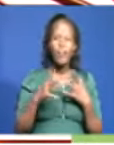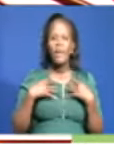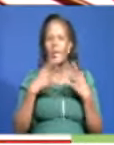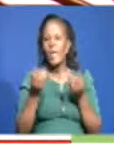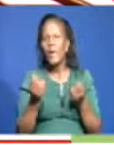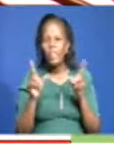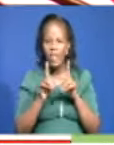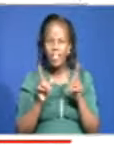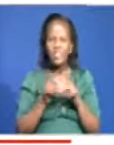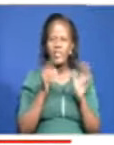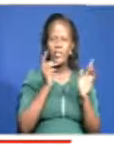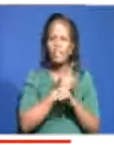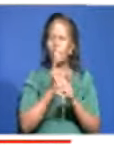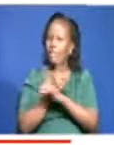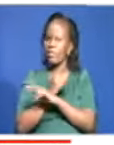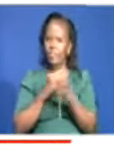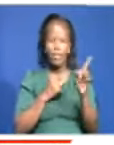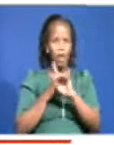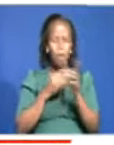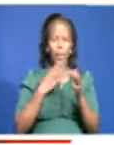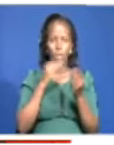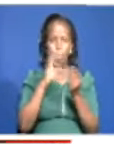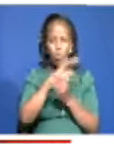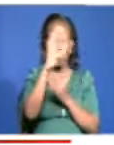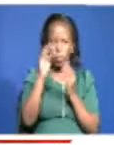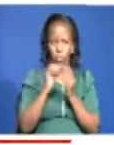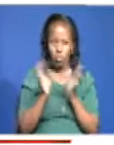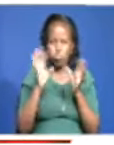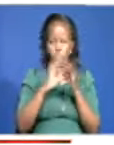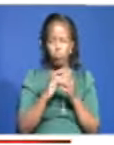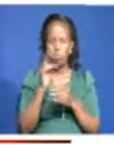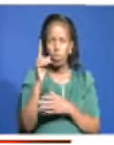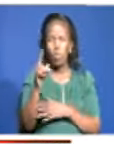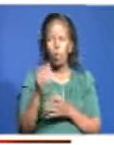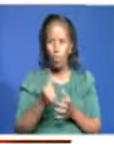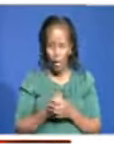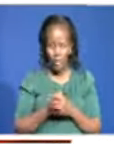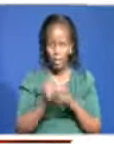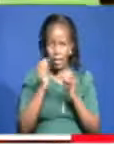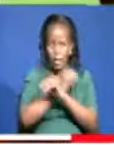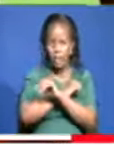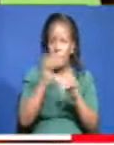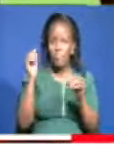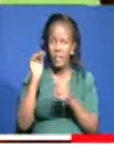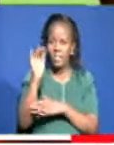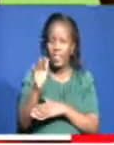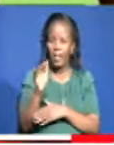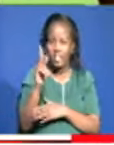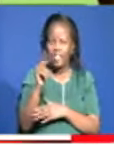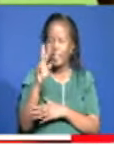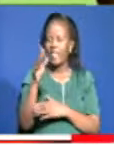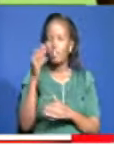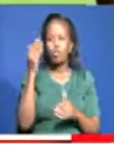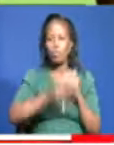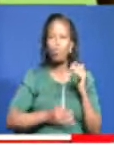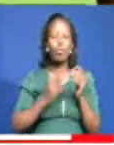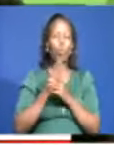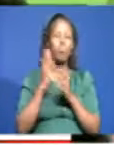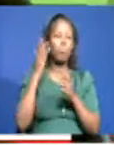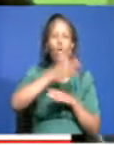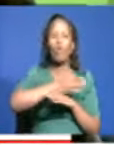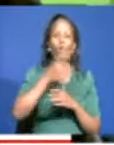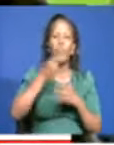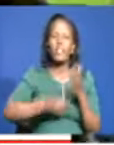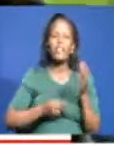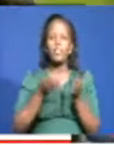our part, it's going to be one. The president told KRA to shift from the overtaxing of trade and undertaxing of wealth